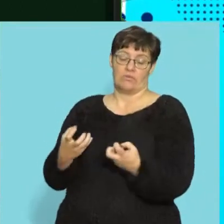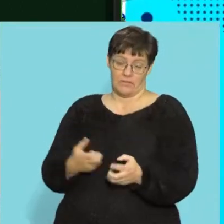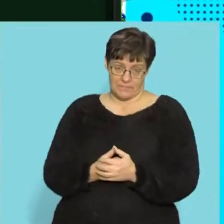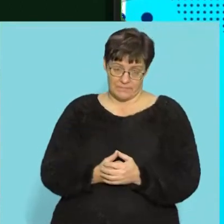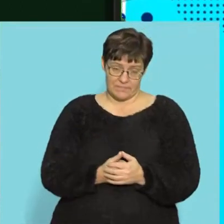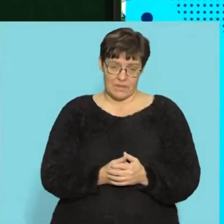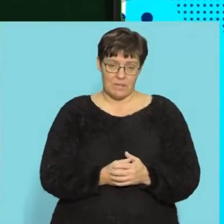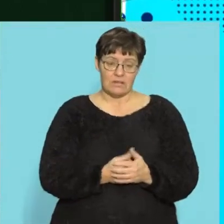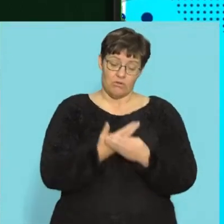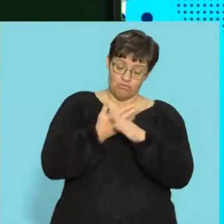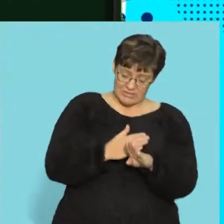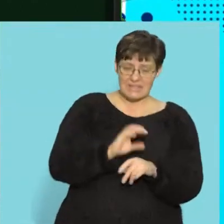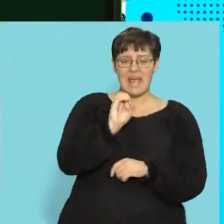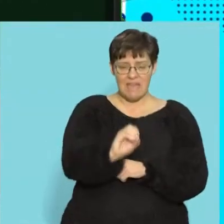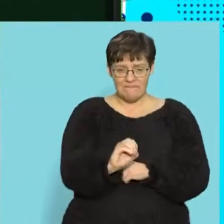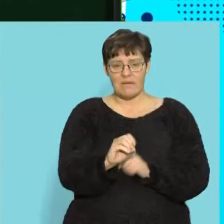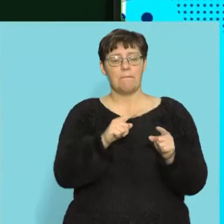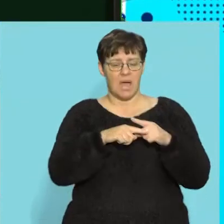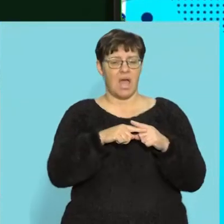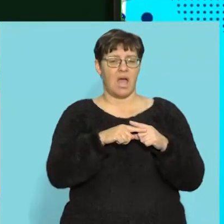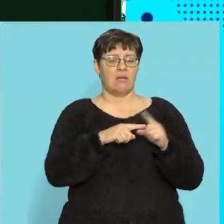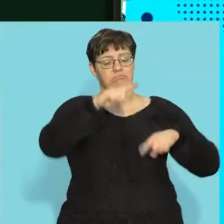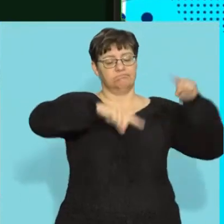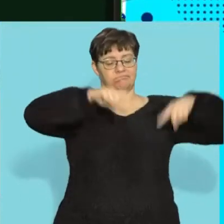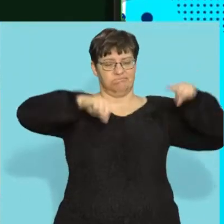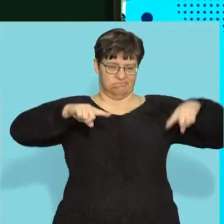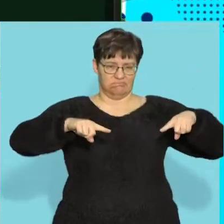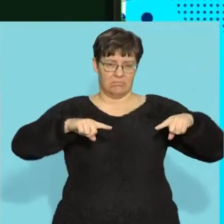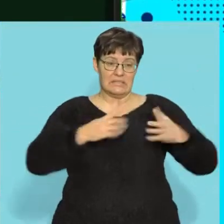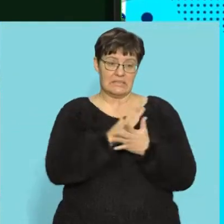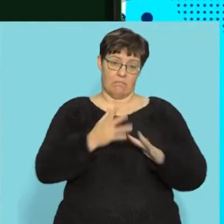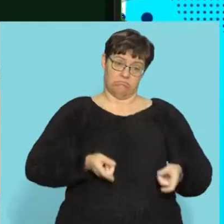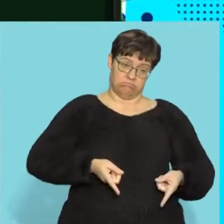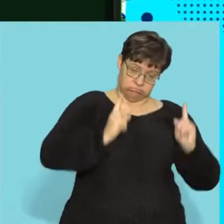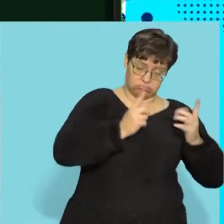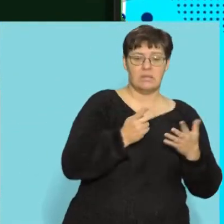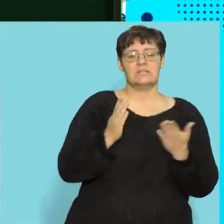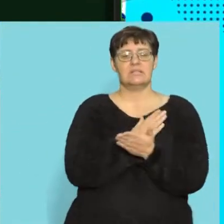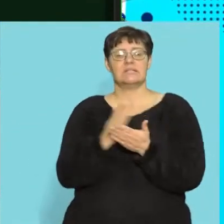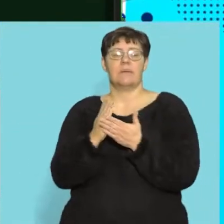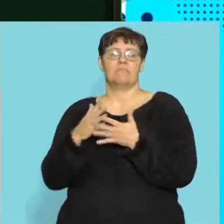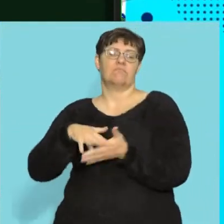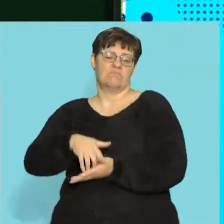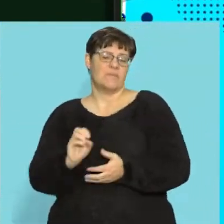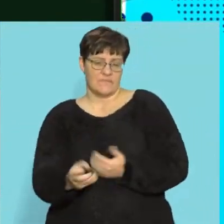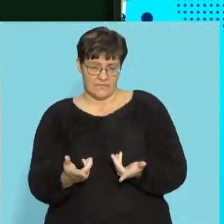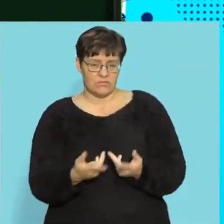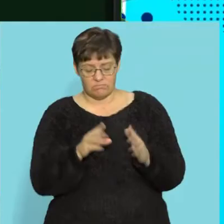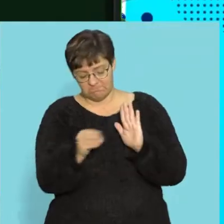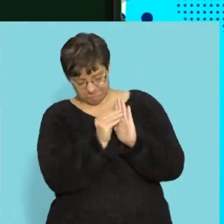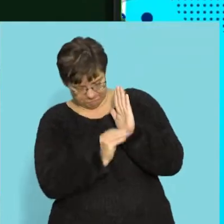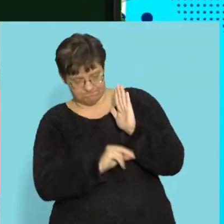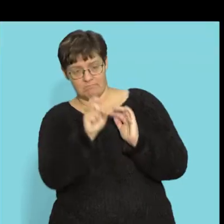they do offer different resistance because of their different electron configuration. That's very, very important for us to also